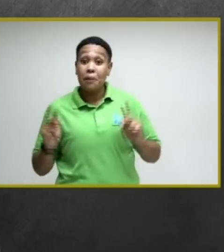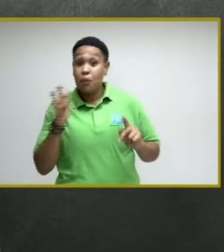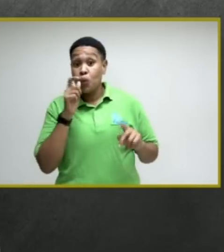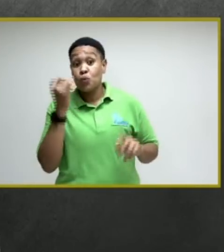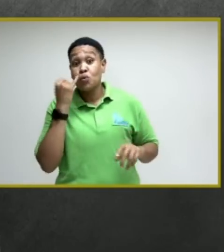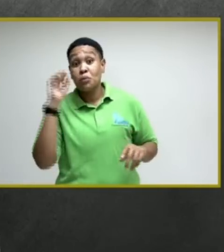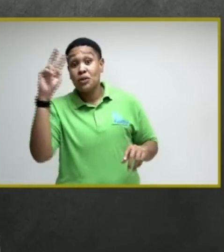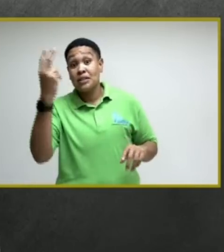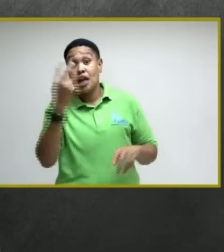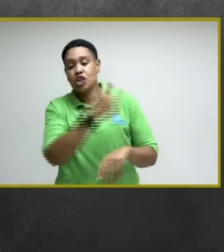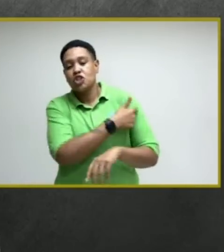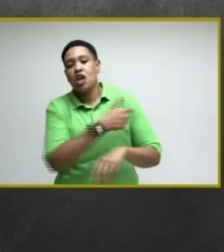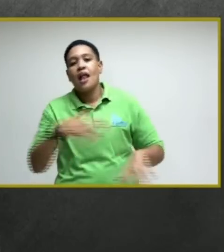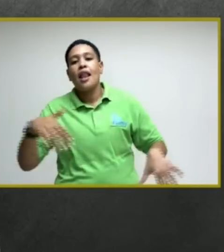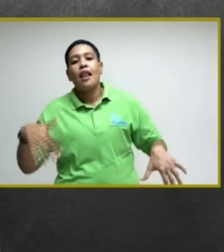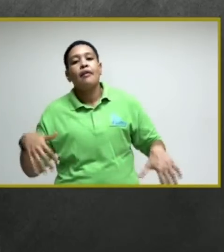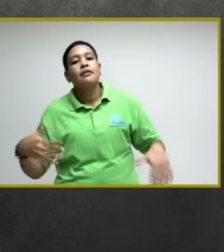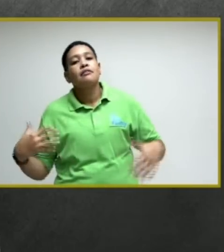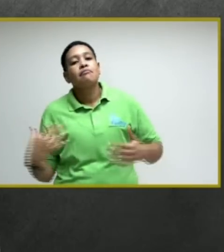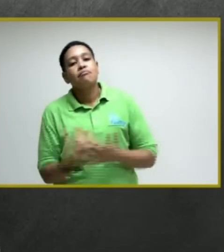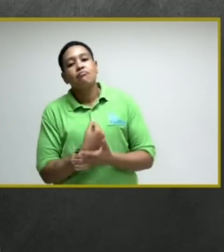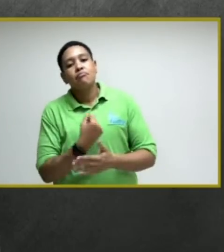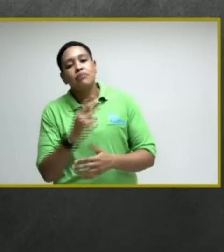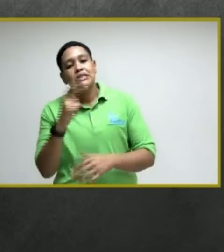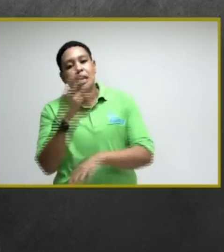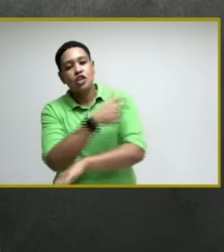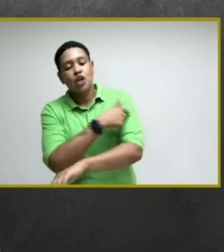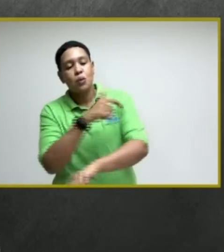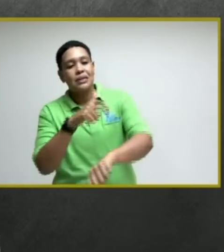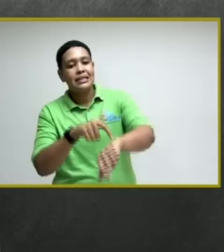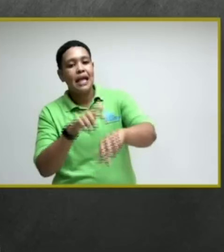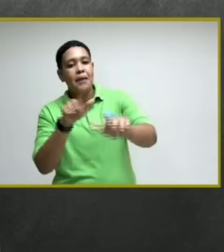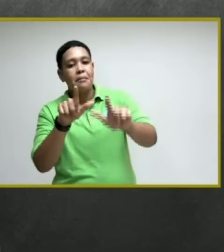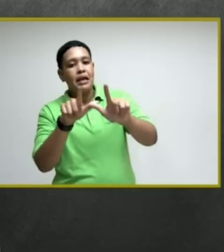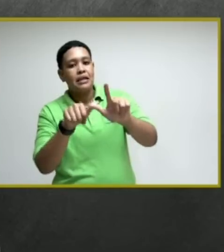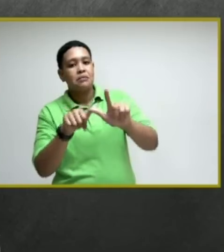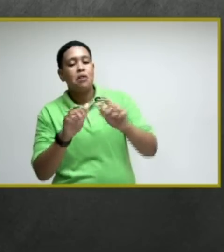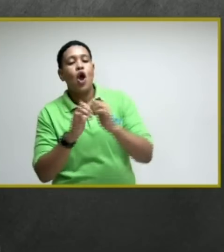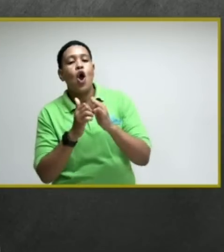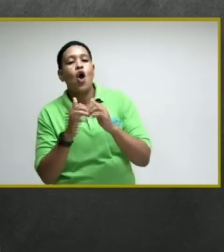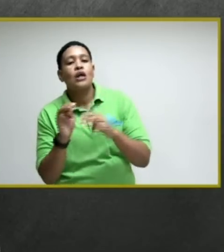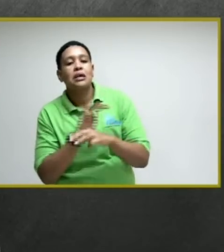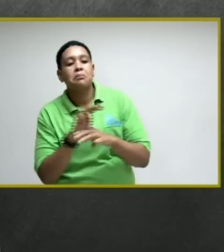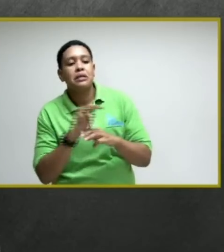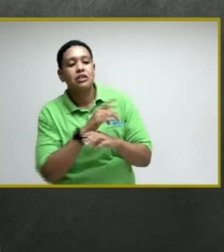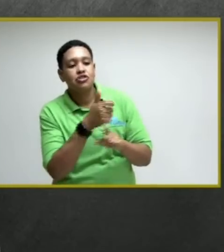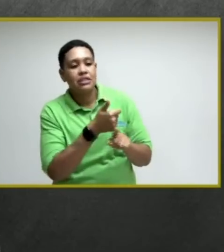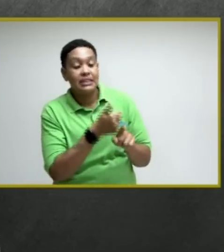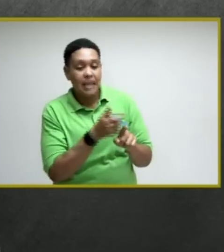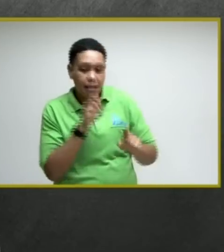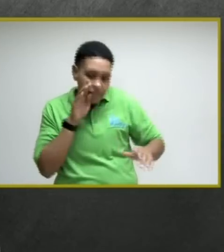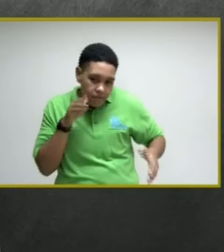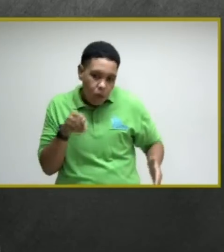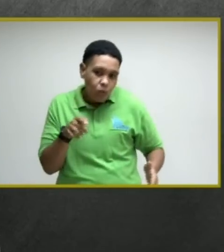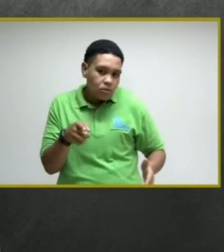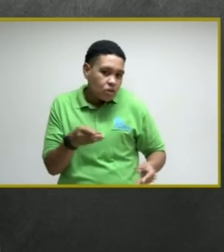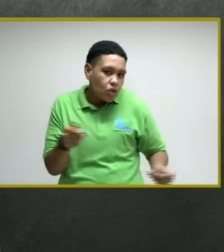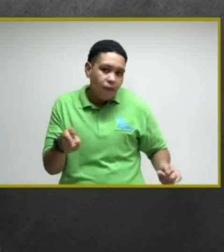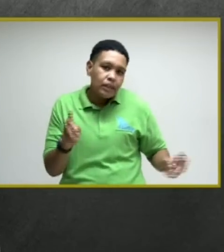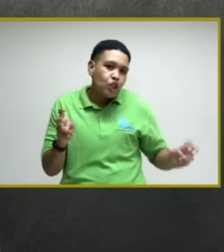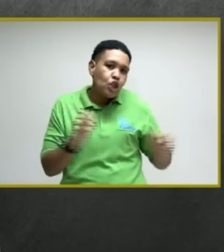shots have not taken them with the period expired? And how is the ministry addressing this?